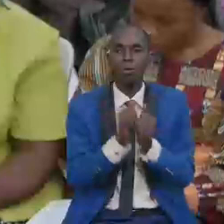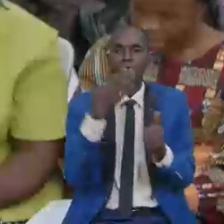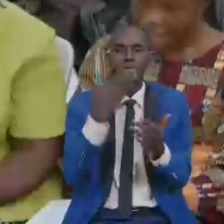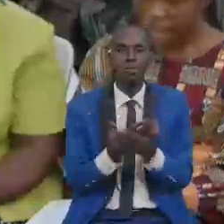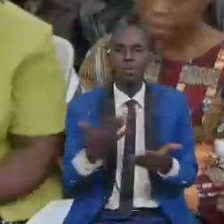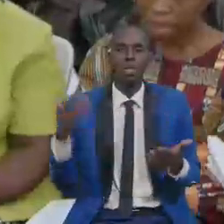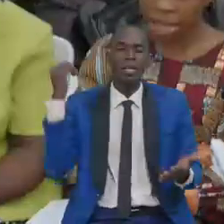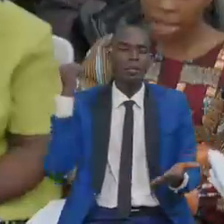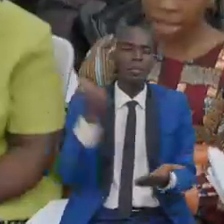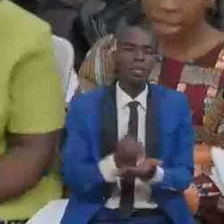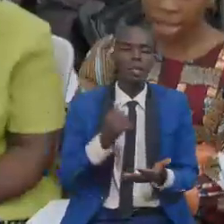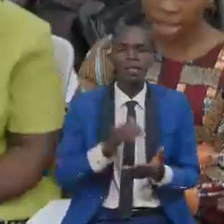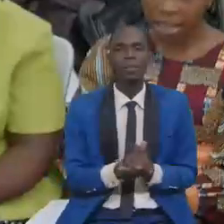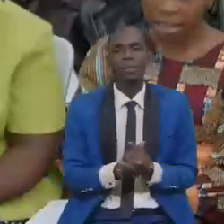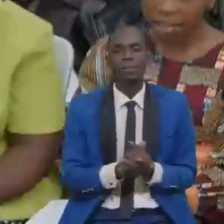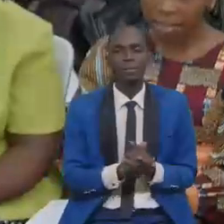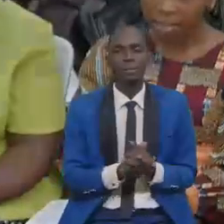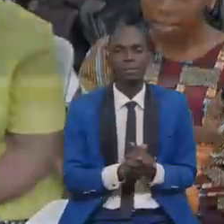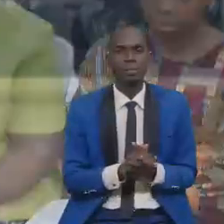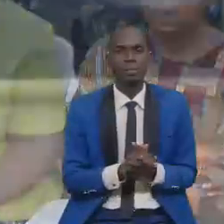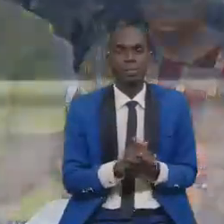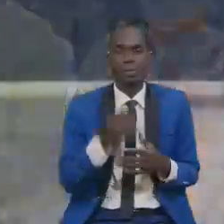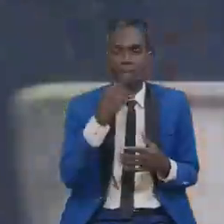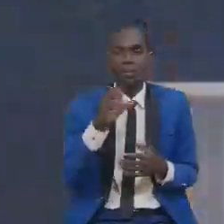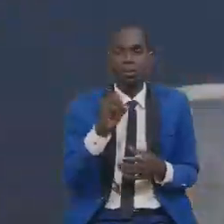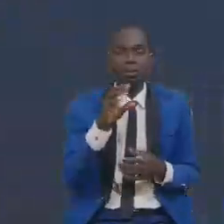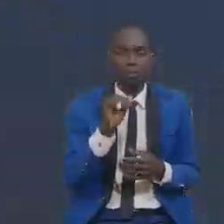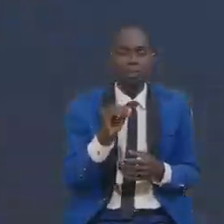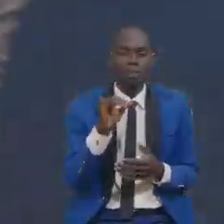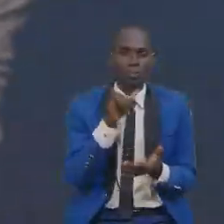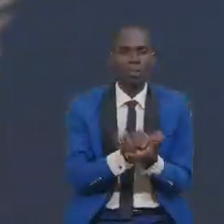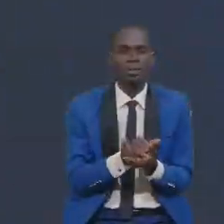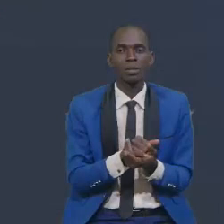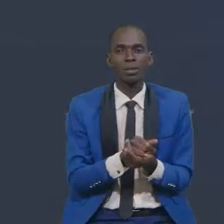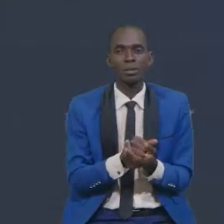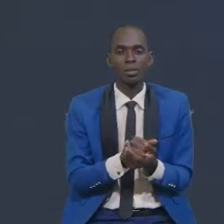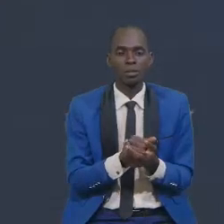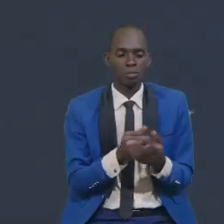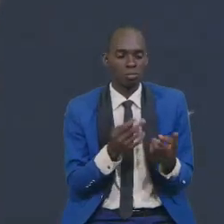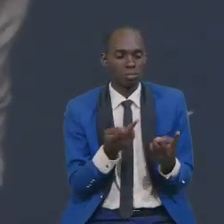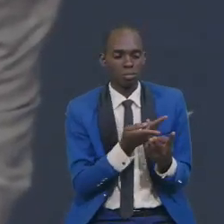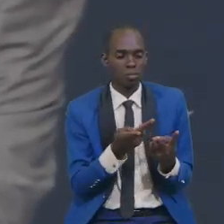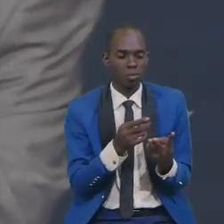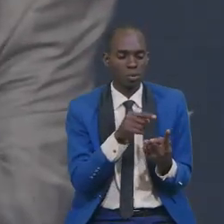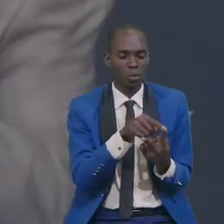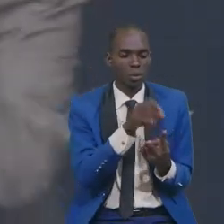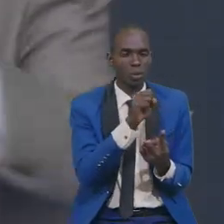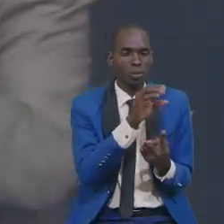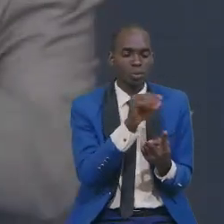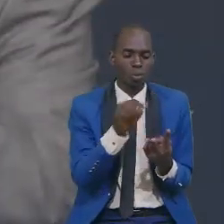amen then he said so that those chores so bad